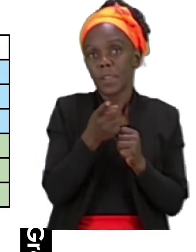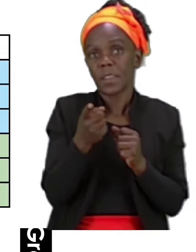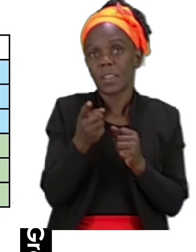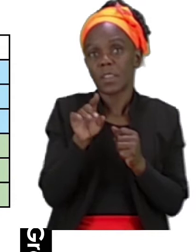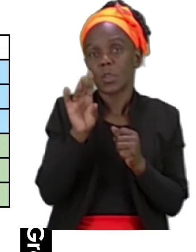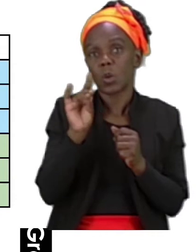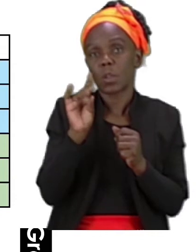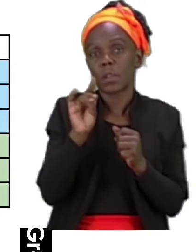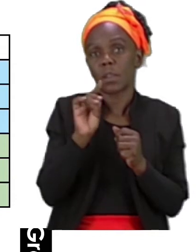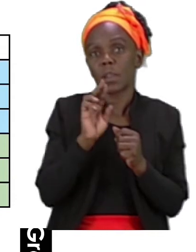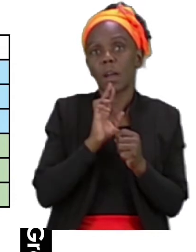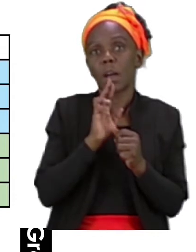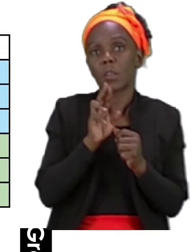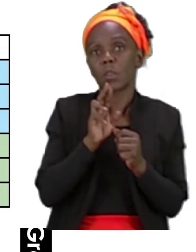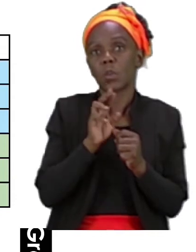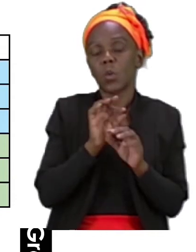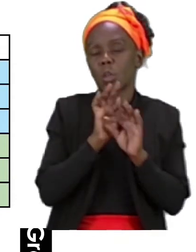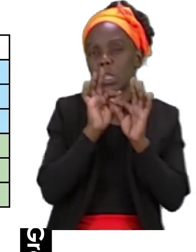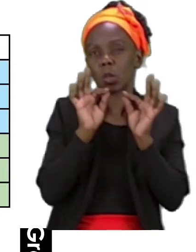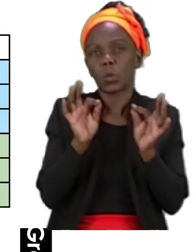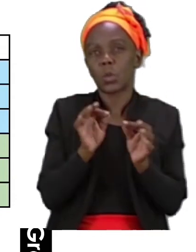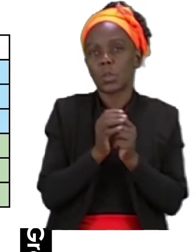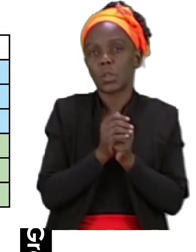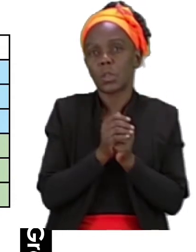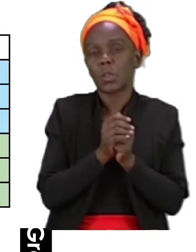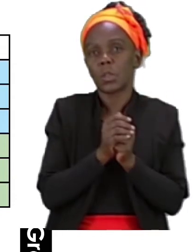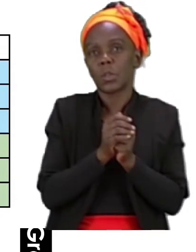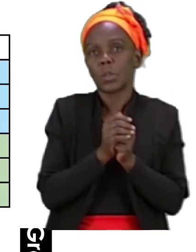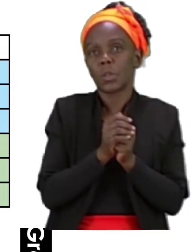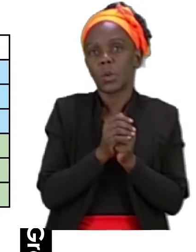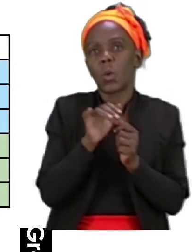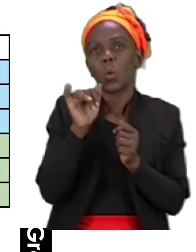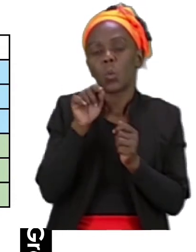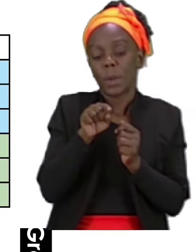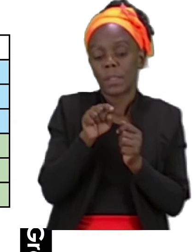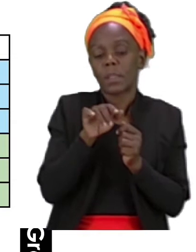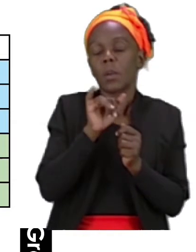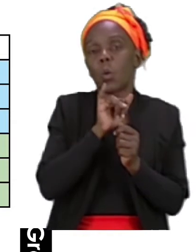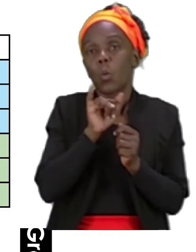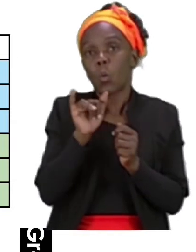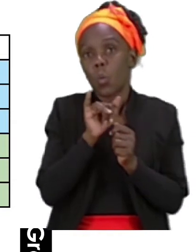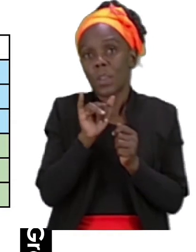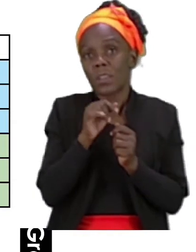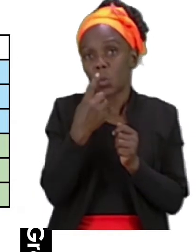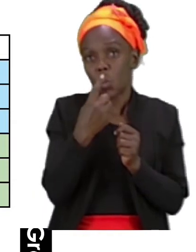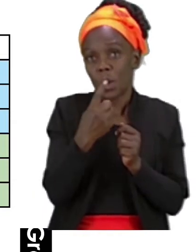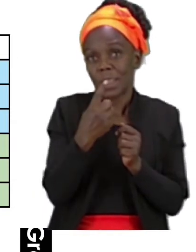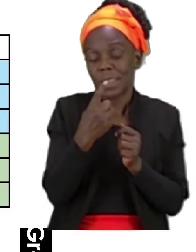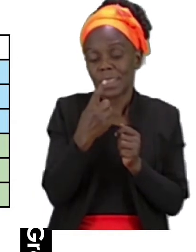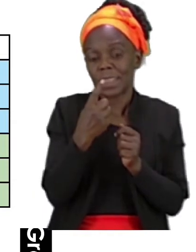These dogs are so cute. Which one is